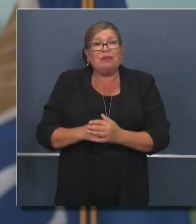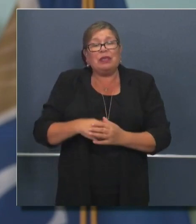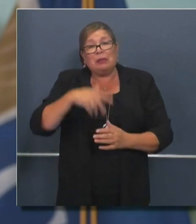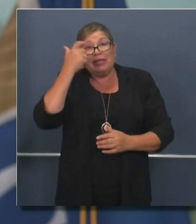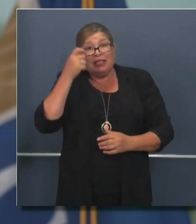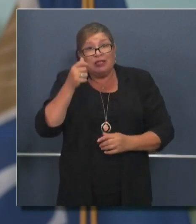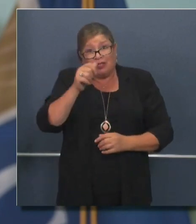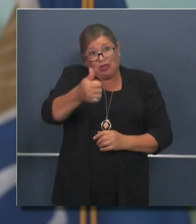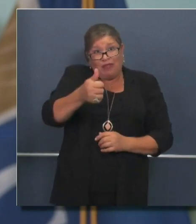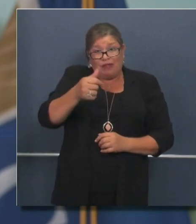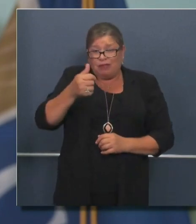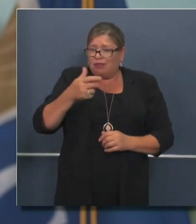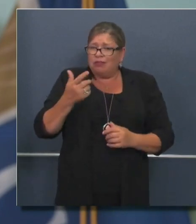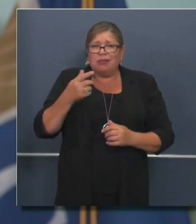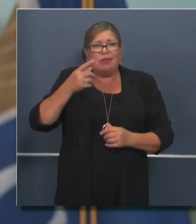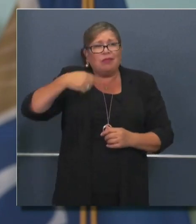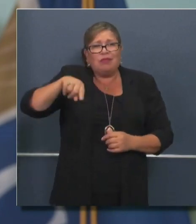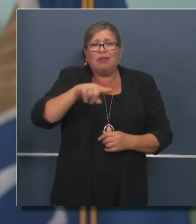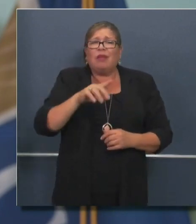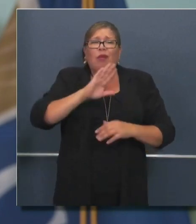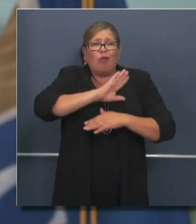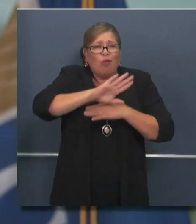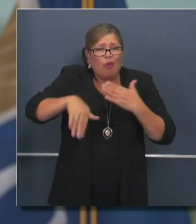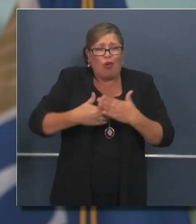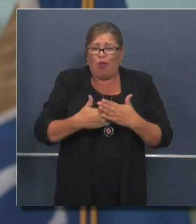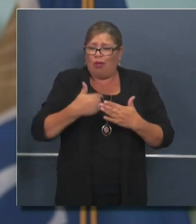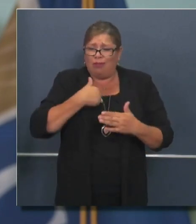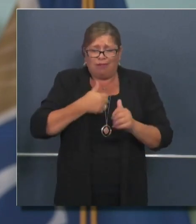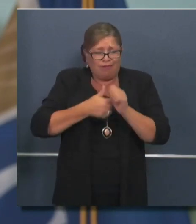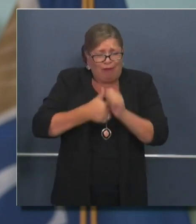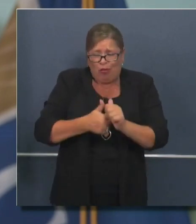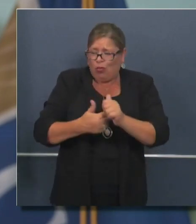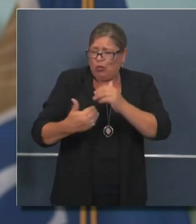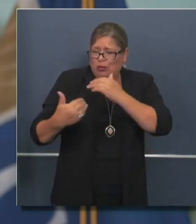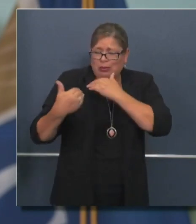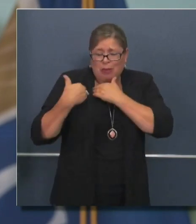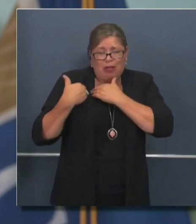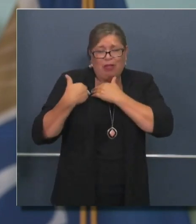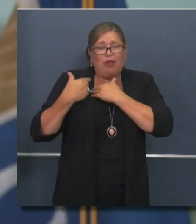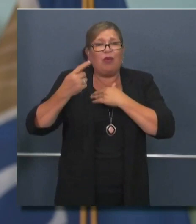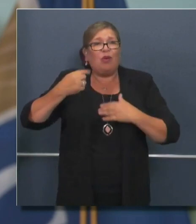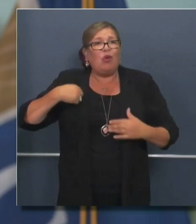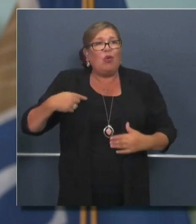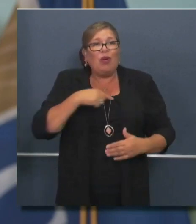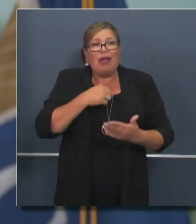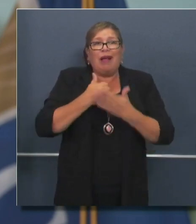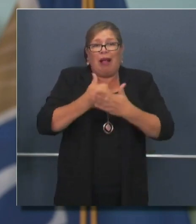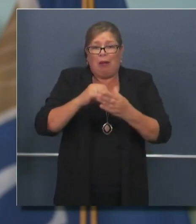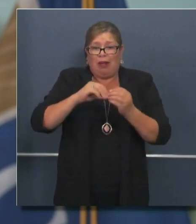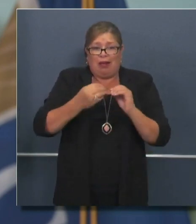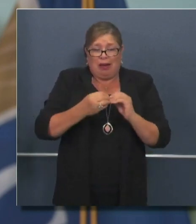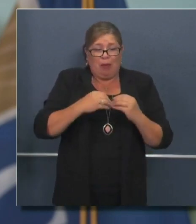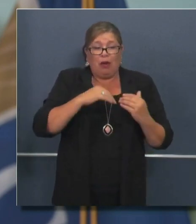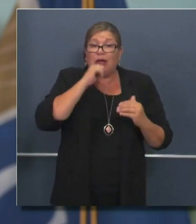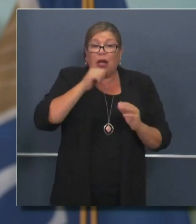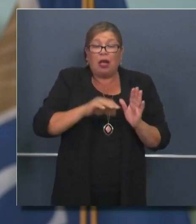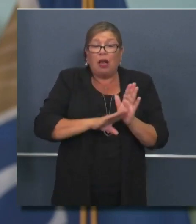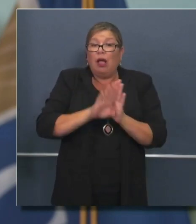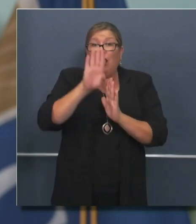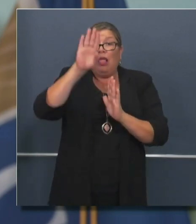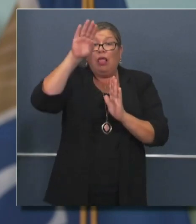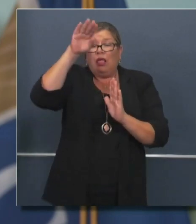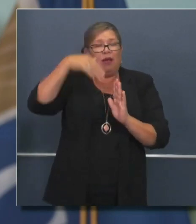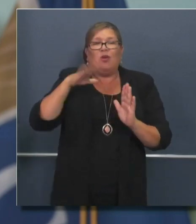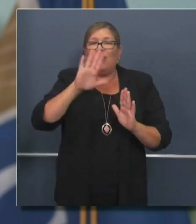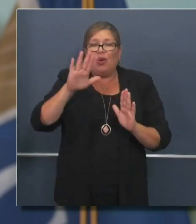your extraordinary work, 40 million of you, we bought time. We bent this curve. In fact, we didn't bend it. We never allowed